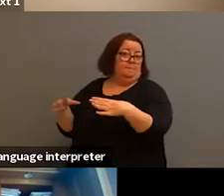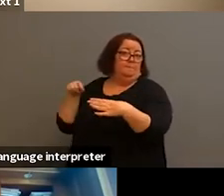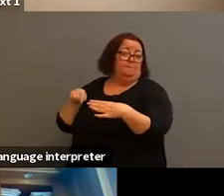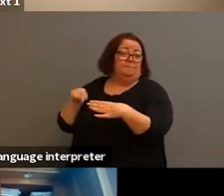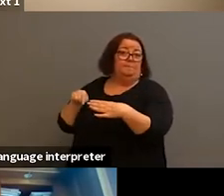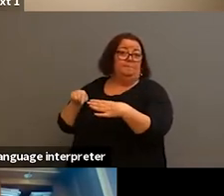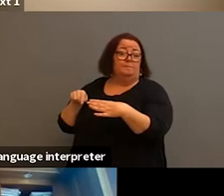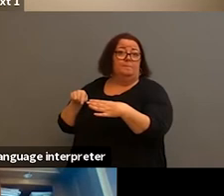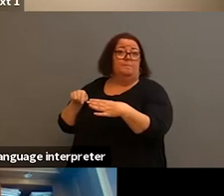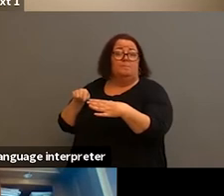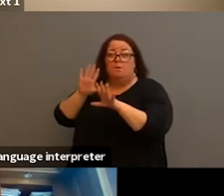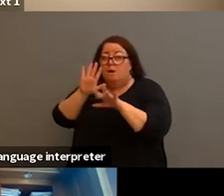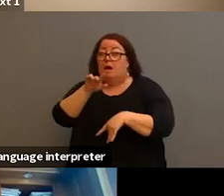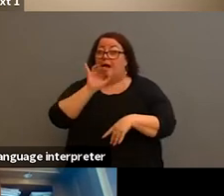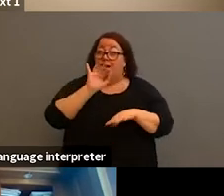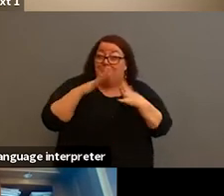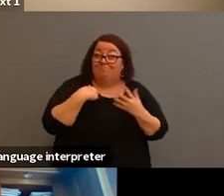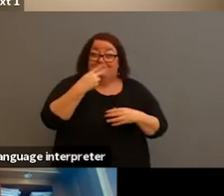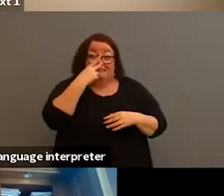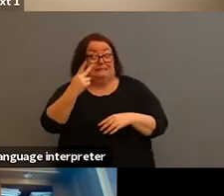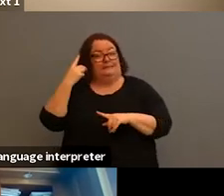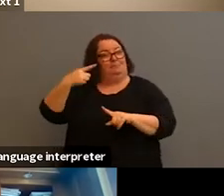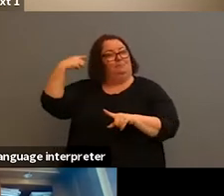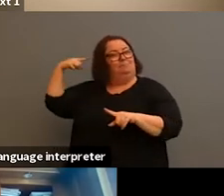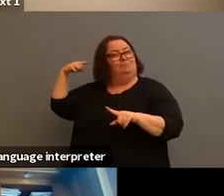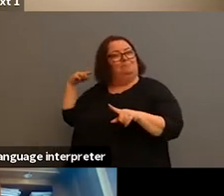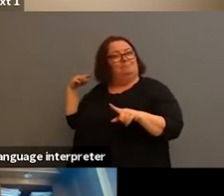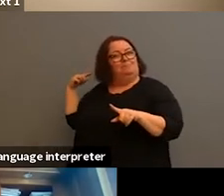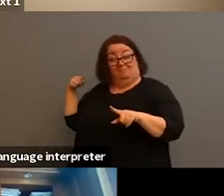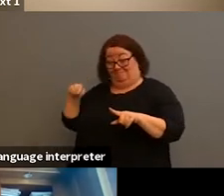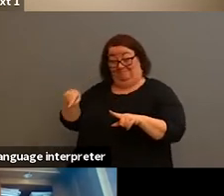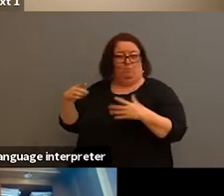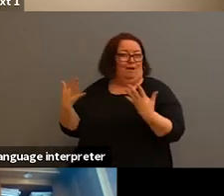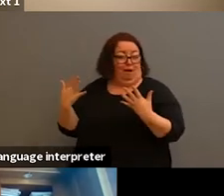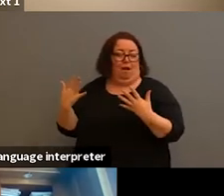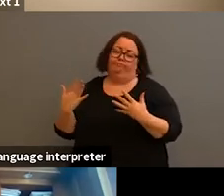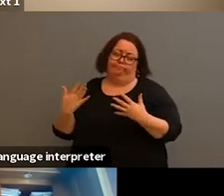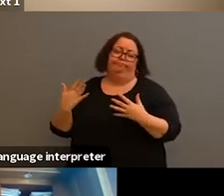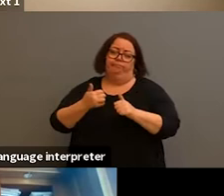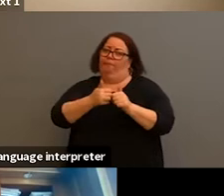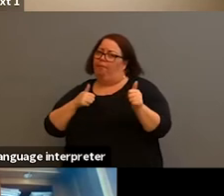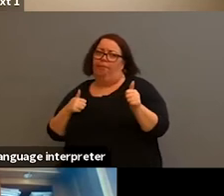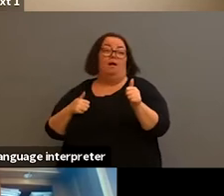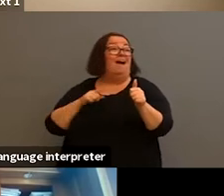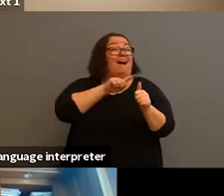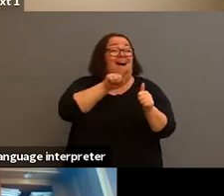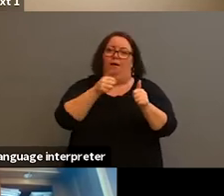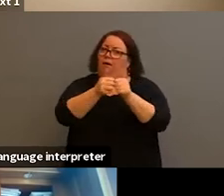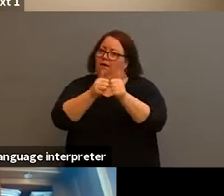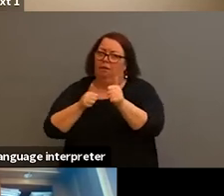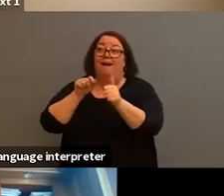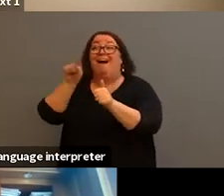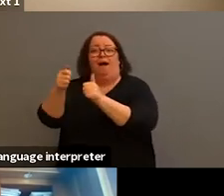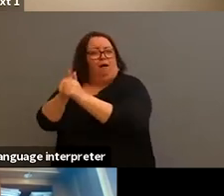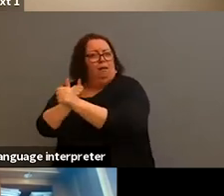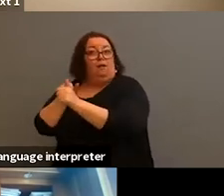if you look back in a historic perspective, often has been missed out. And therefore, it's very important also that in this agenda, in the Sustainable Development